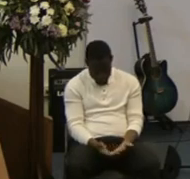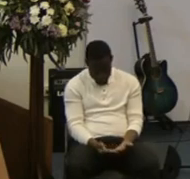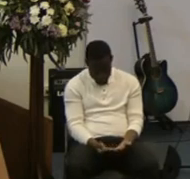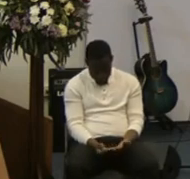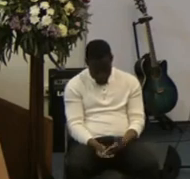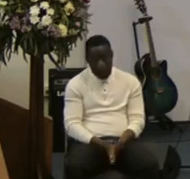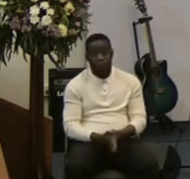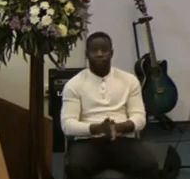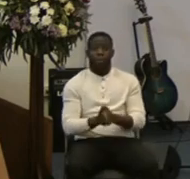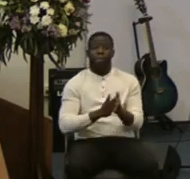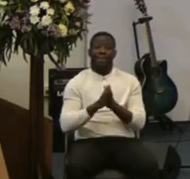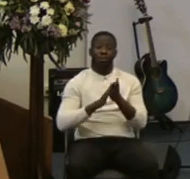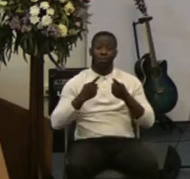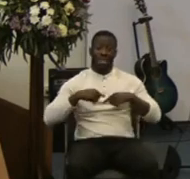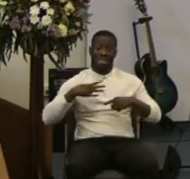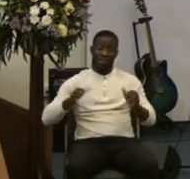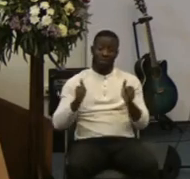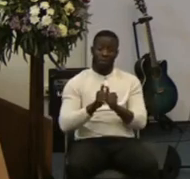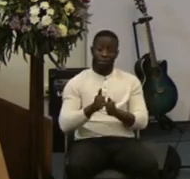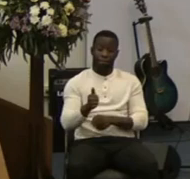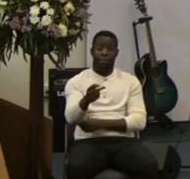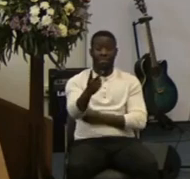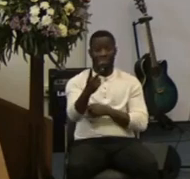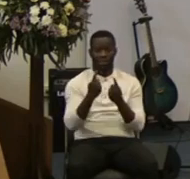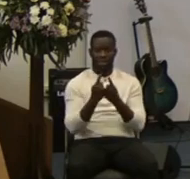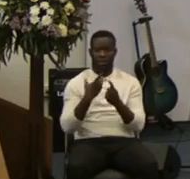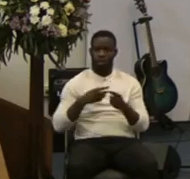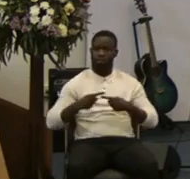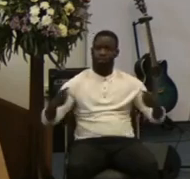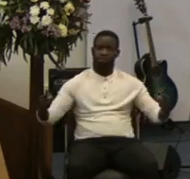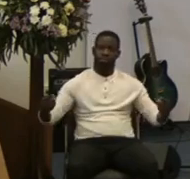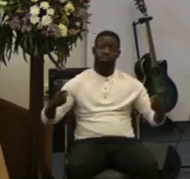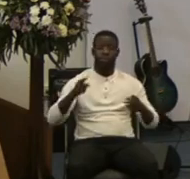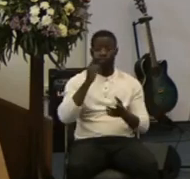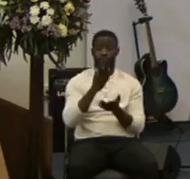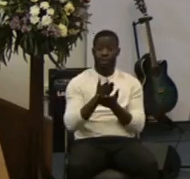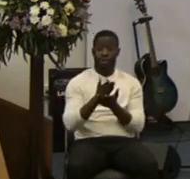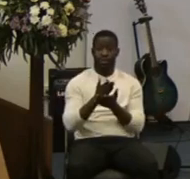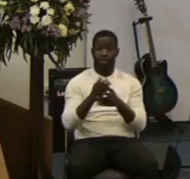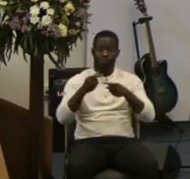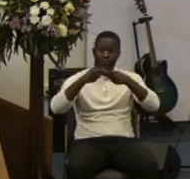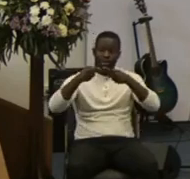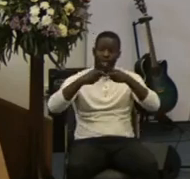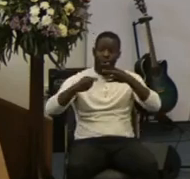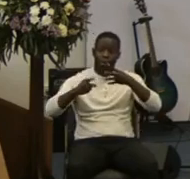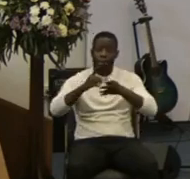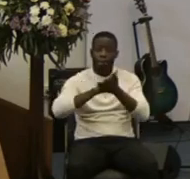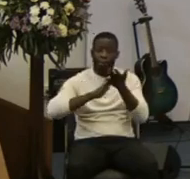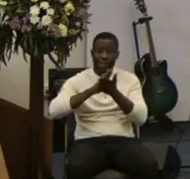So we need to affirm. The second thing I want to say is, faith is a factor, but